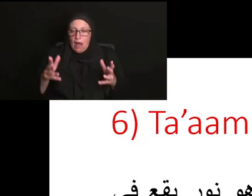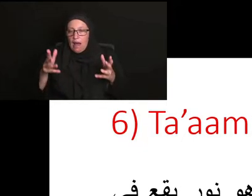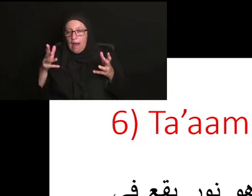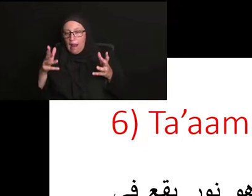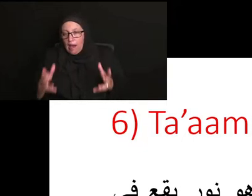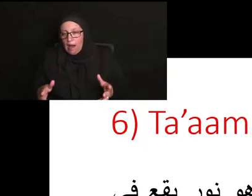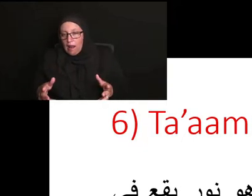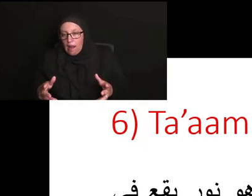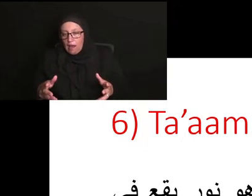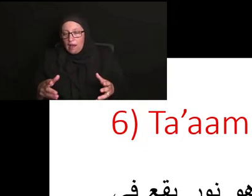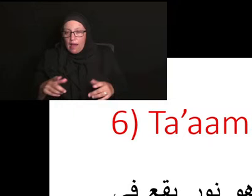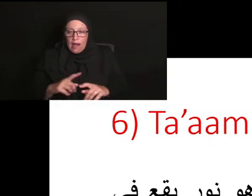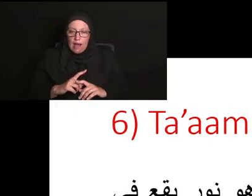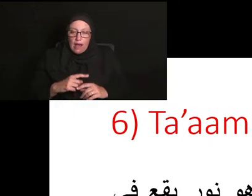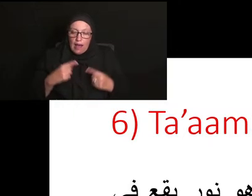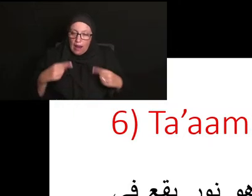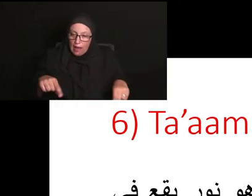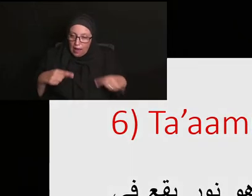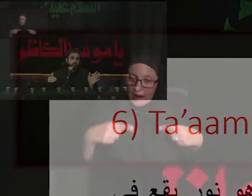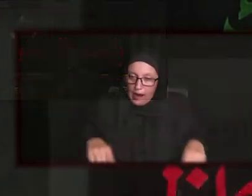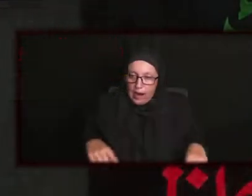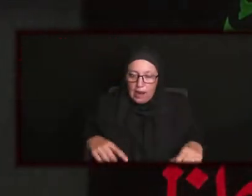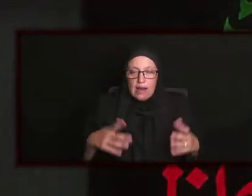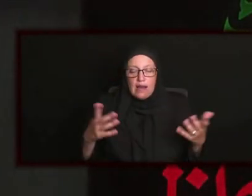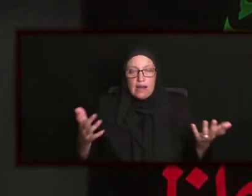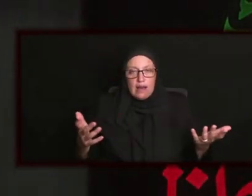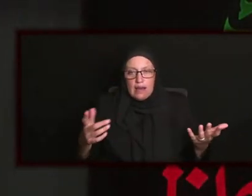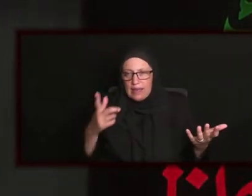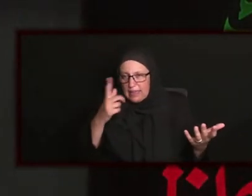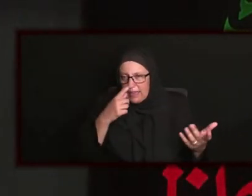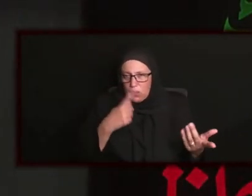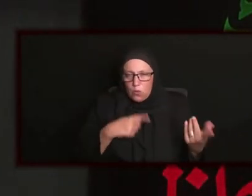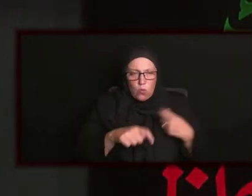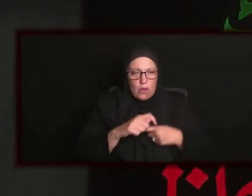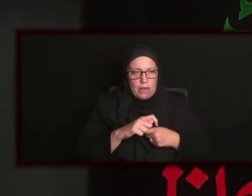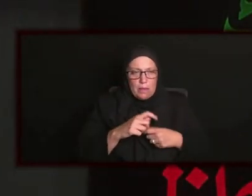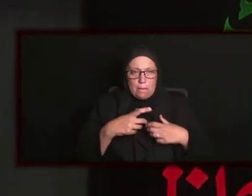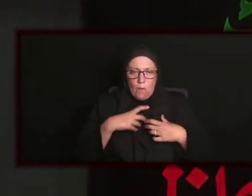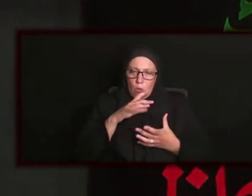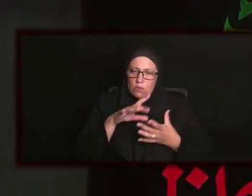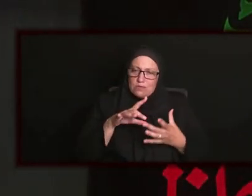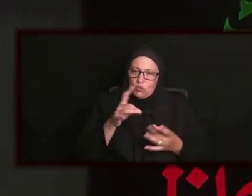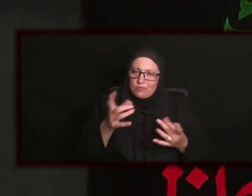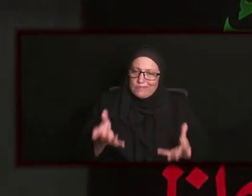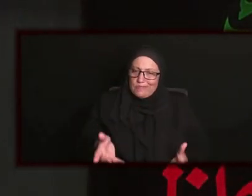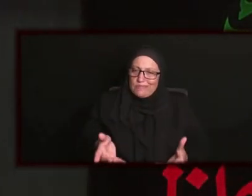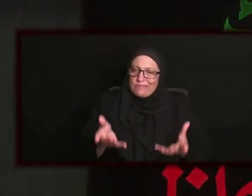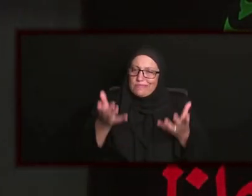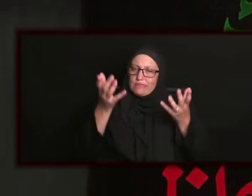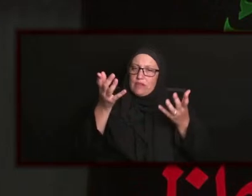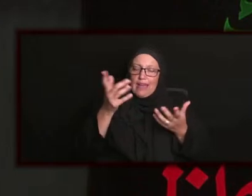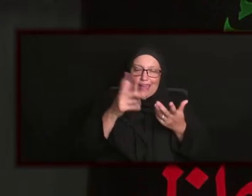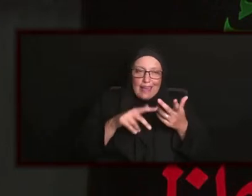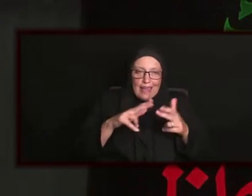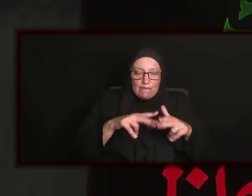to uplift and develop spiritually if we're committing sins. We know